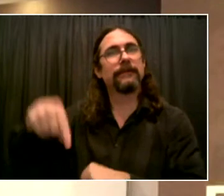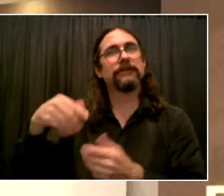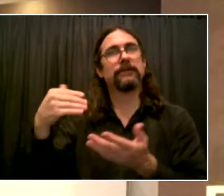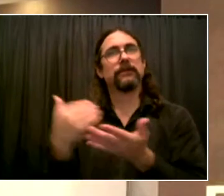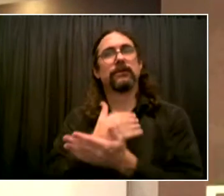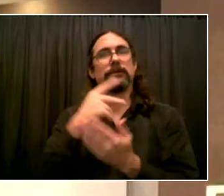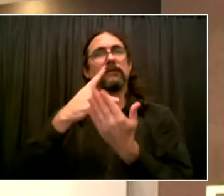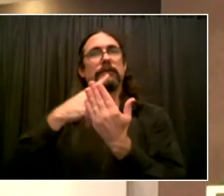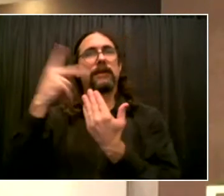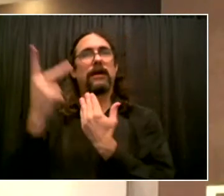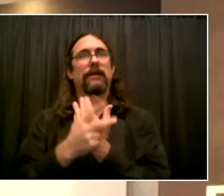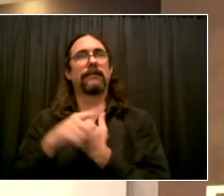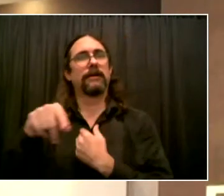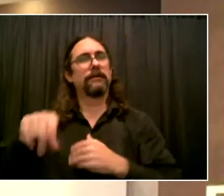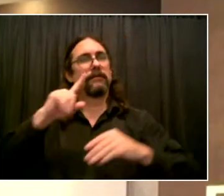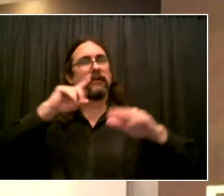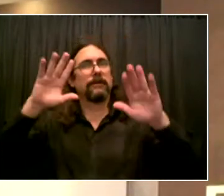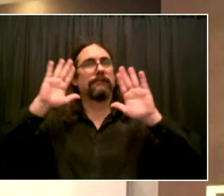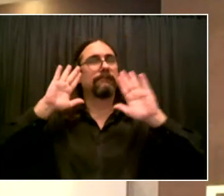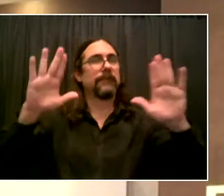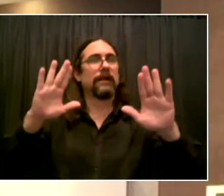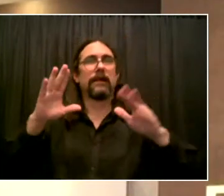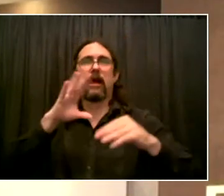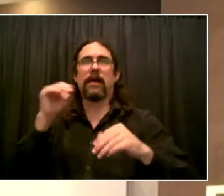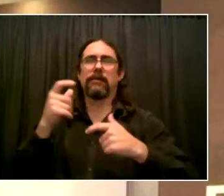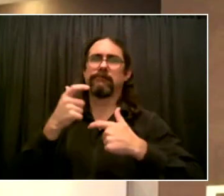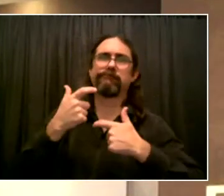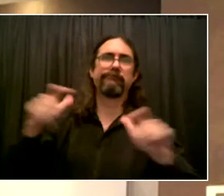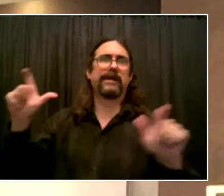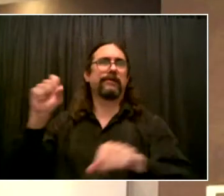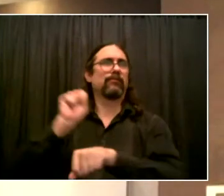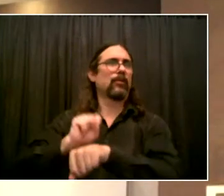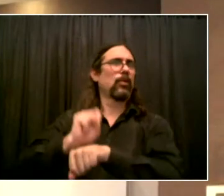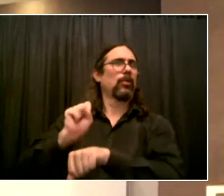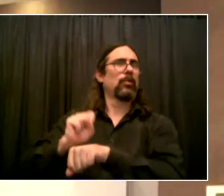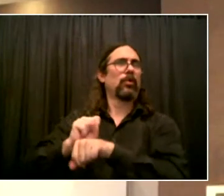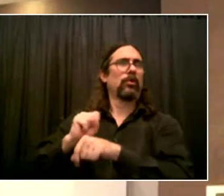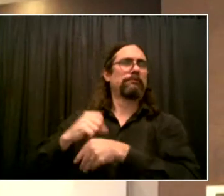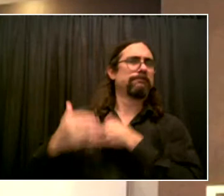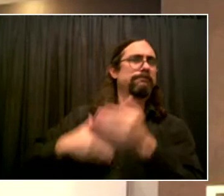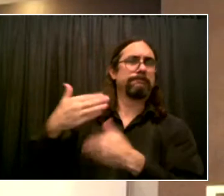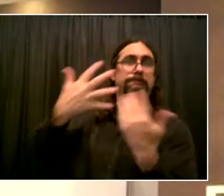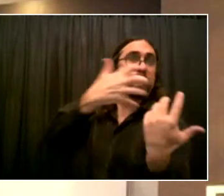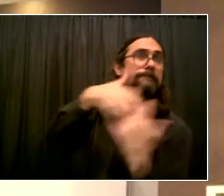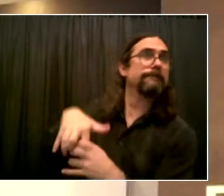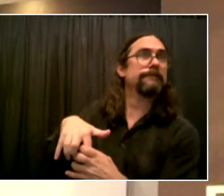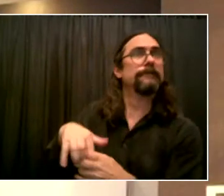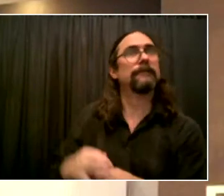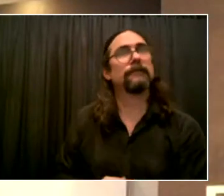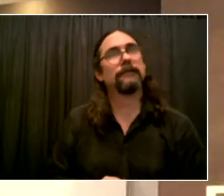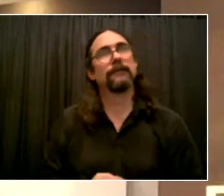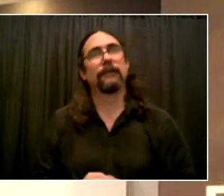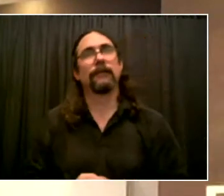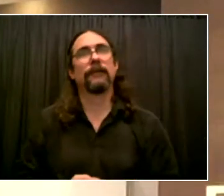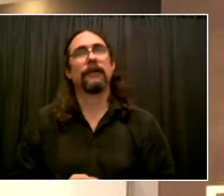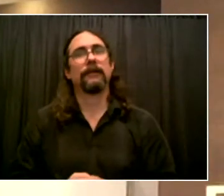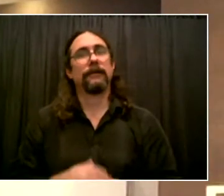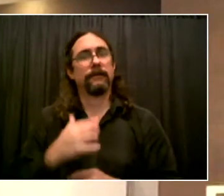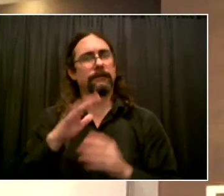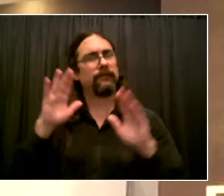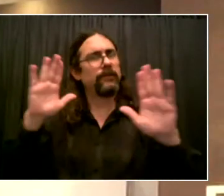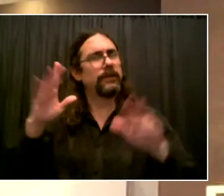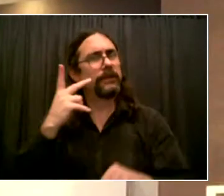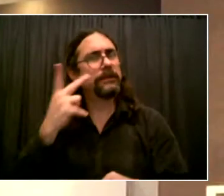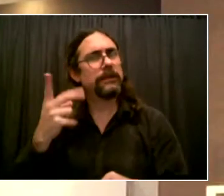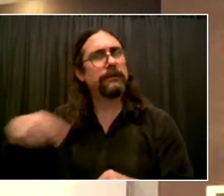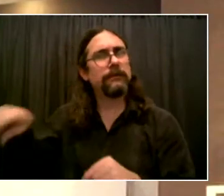and we're very, very hopeful to bump those numbers up after the next few weekends. We are starting this weekend at the theaters that you displayed. Next weekend,